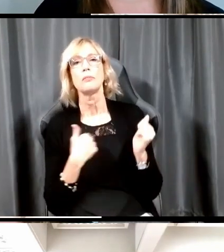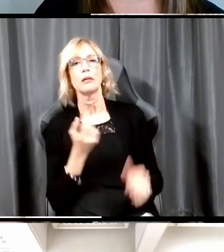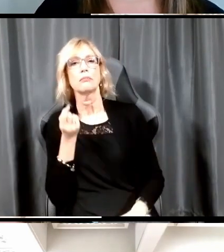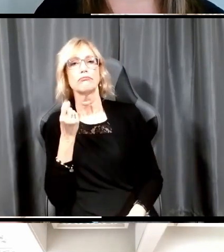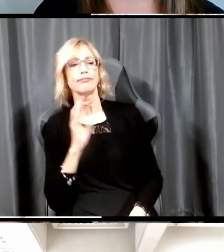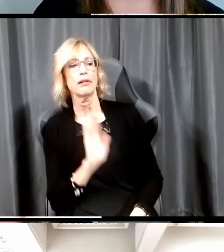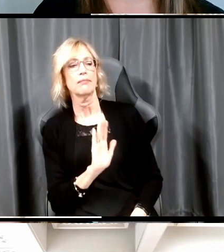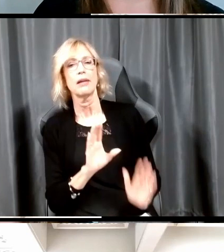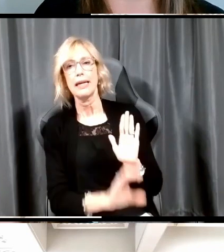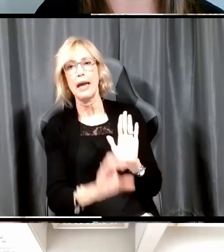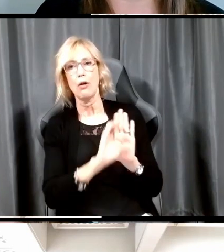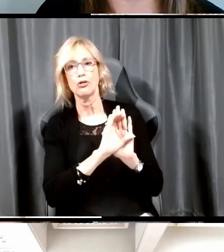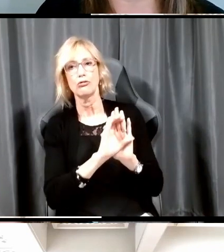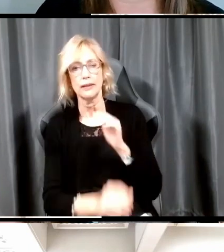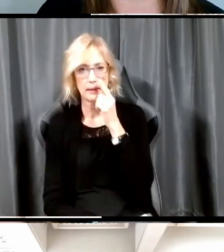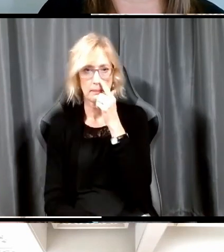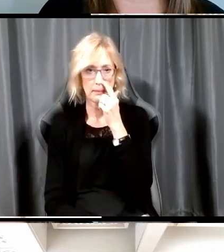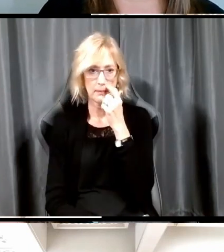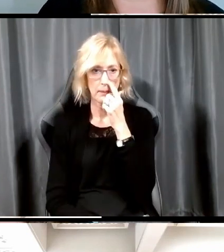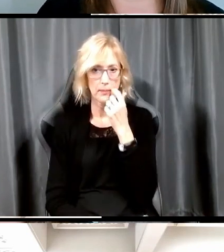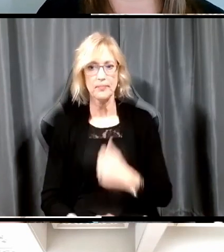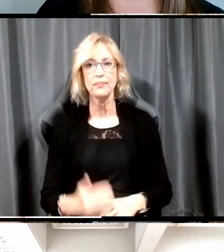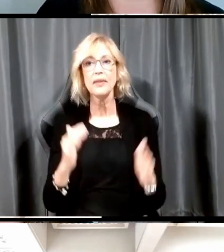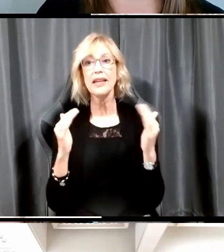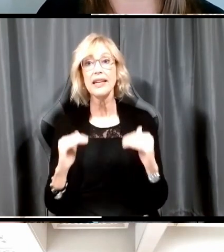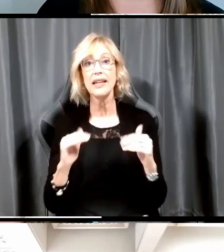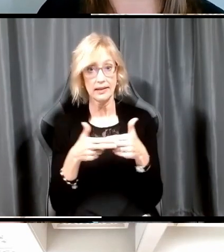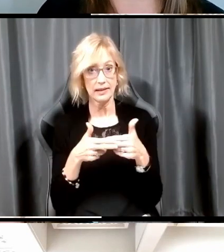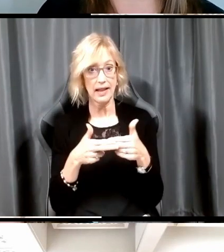different characteristics. Next slide.